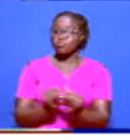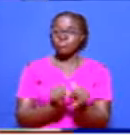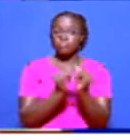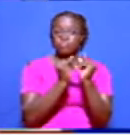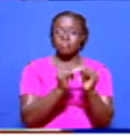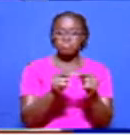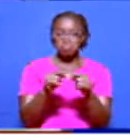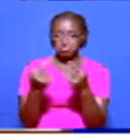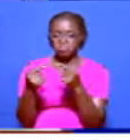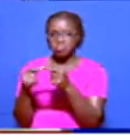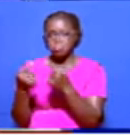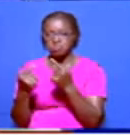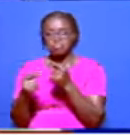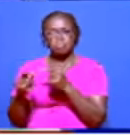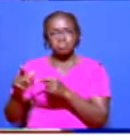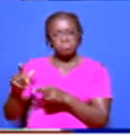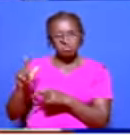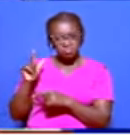conduct, and